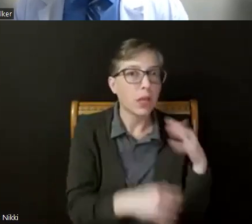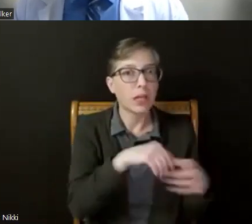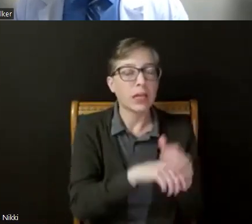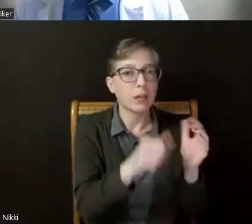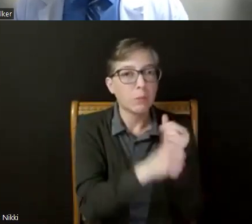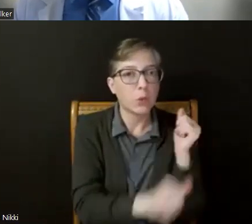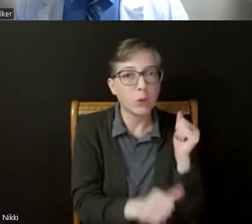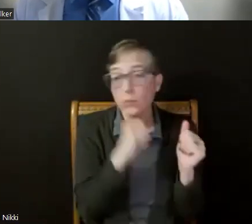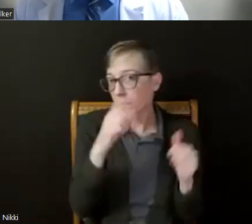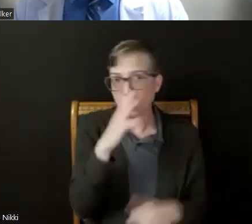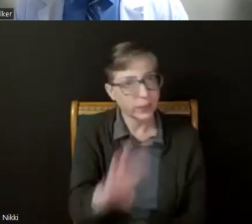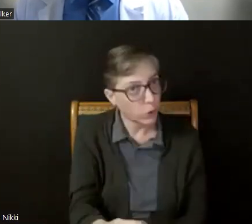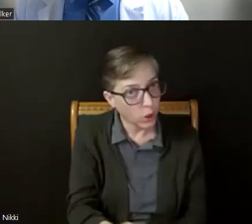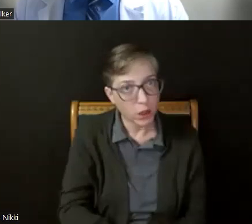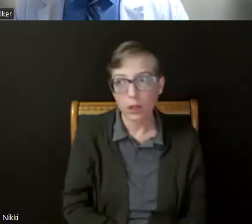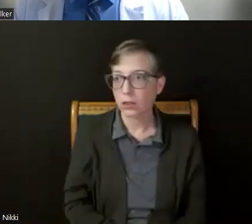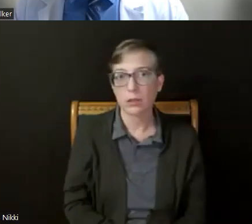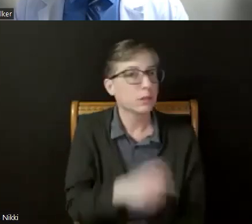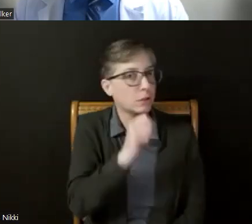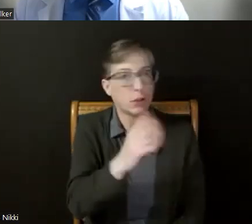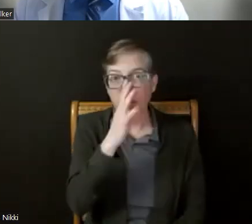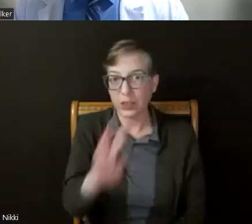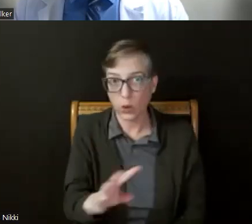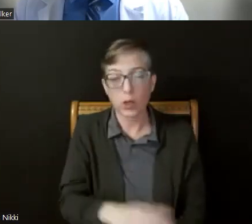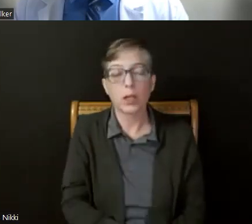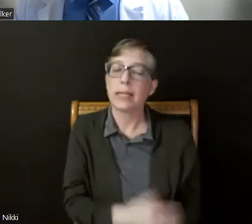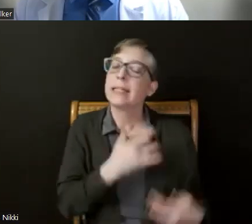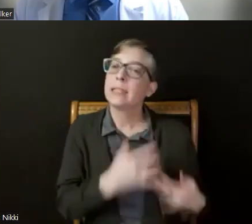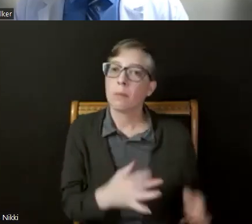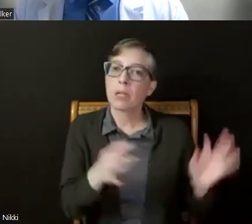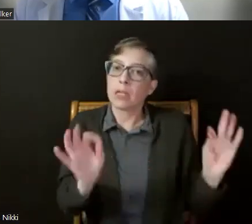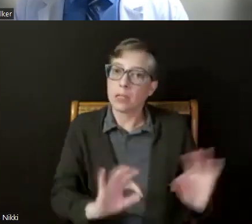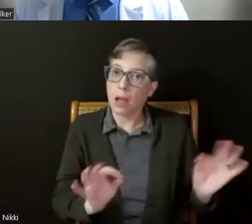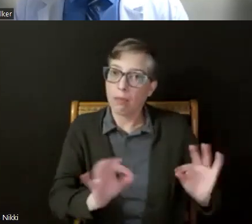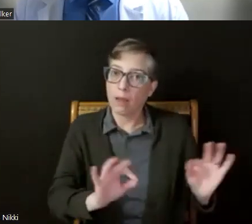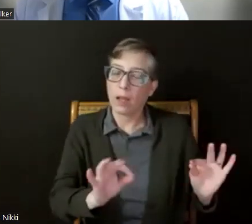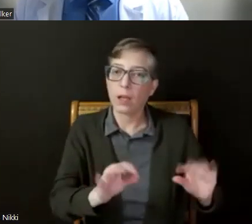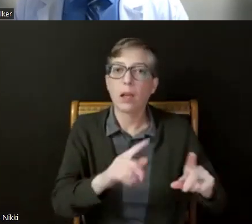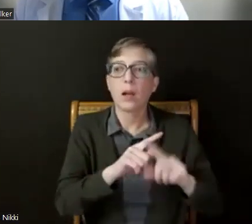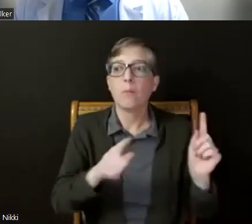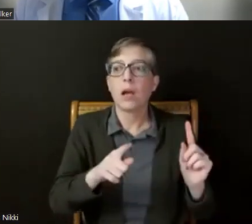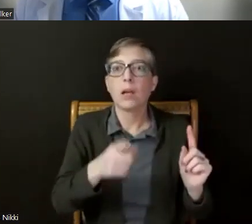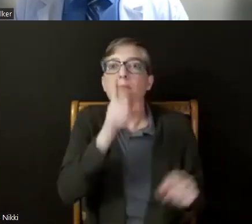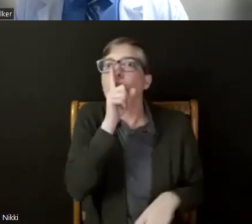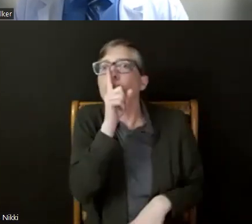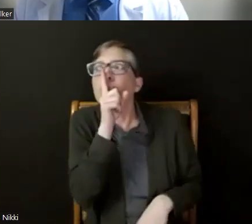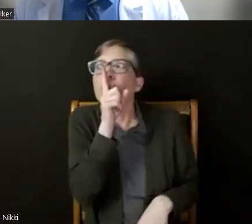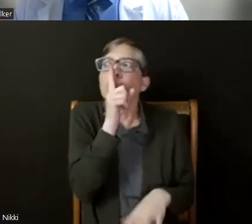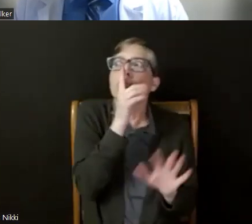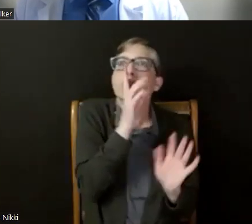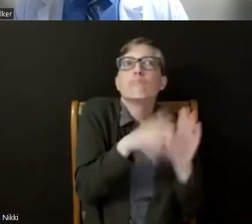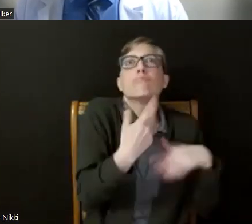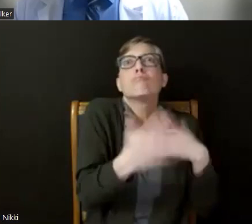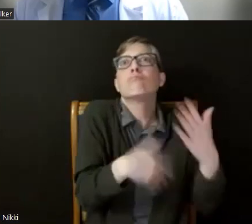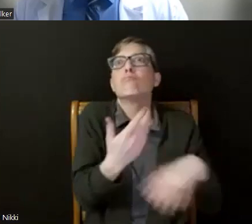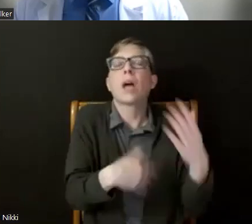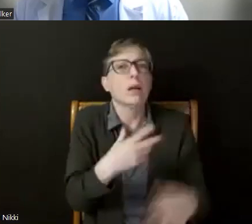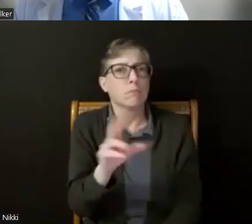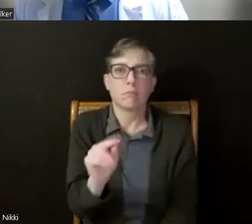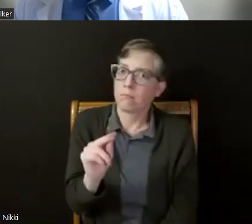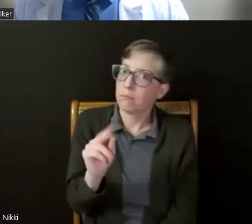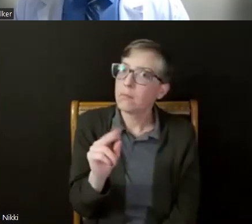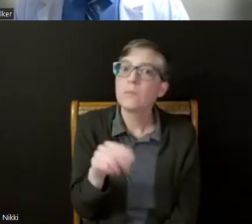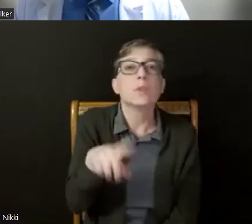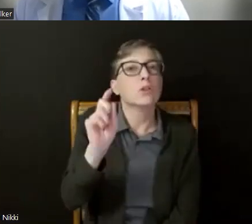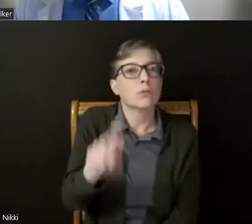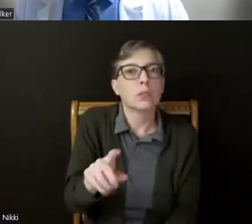in your stool. Most often it turns out to be nothing, but it isn't something that you should be mentioning to no one and letting it go on. So those are a couple of things